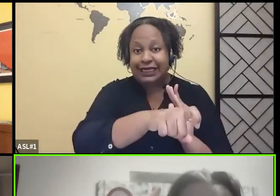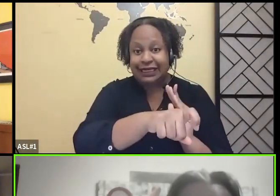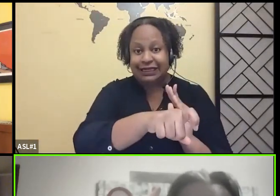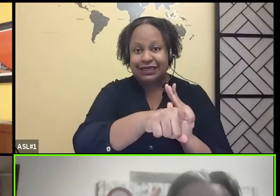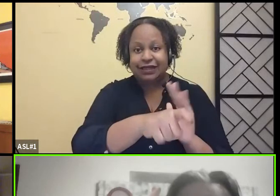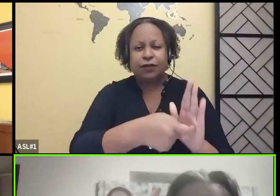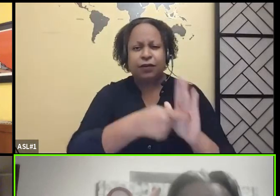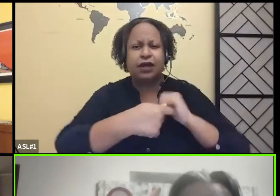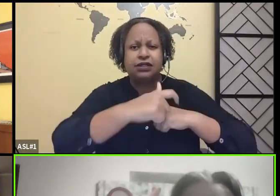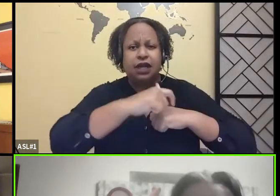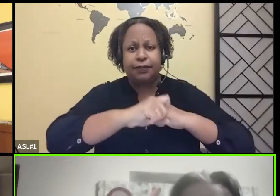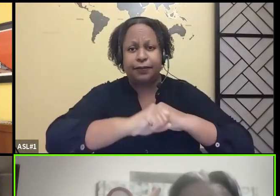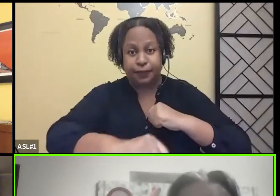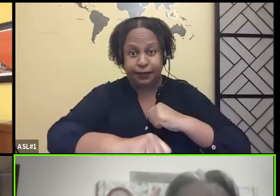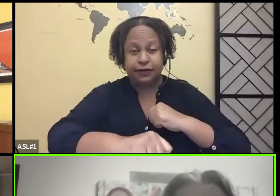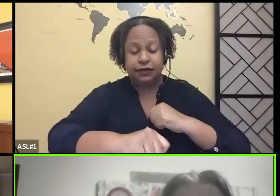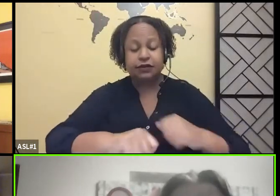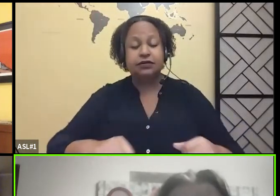know?